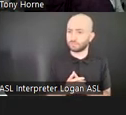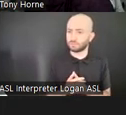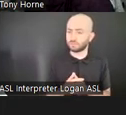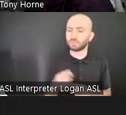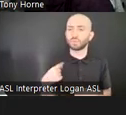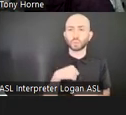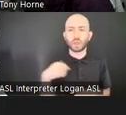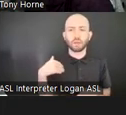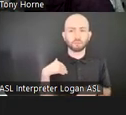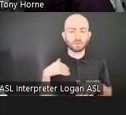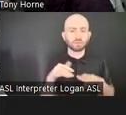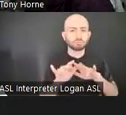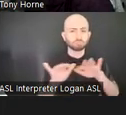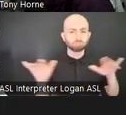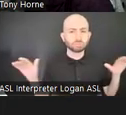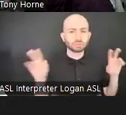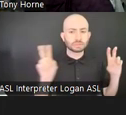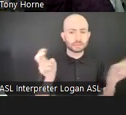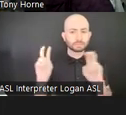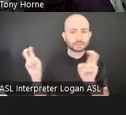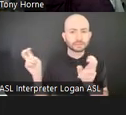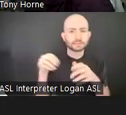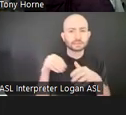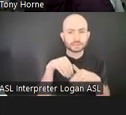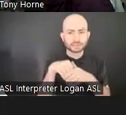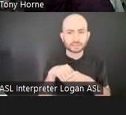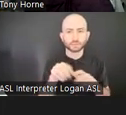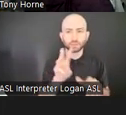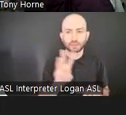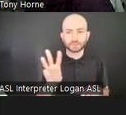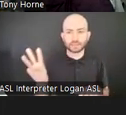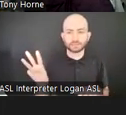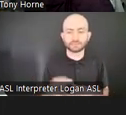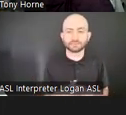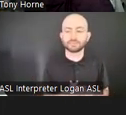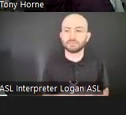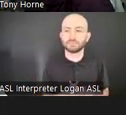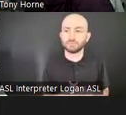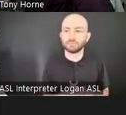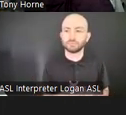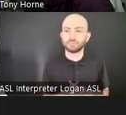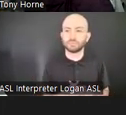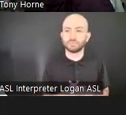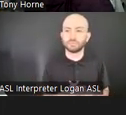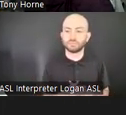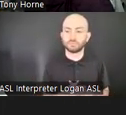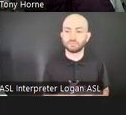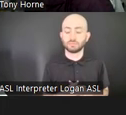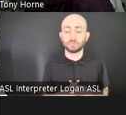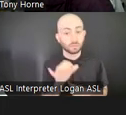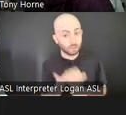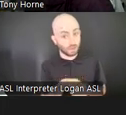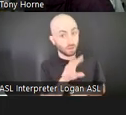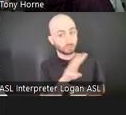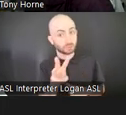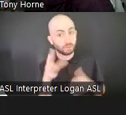our website we have a variety of topics on our website is that the website that was listed